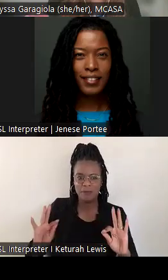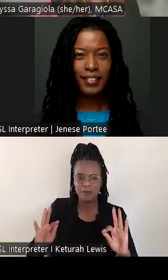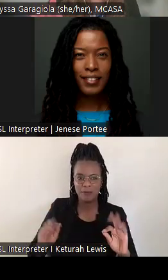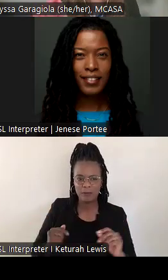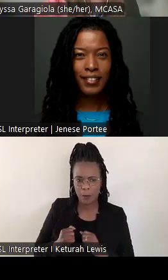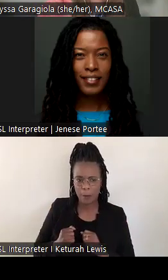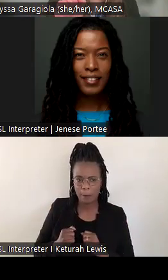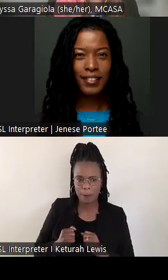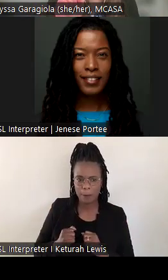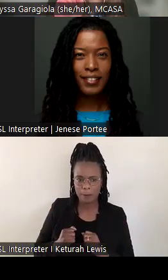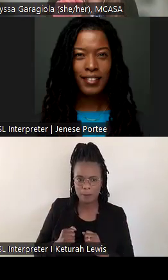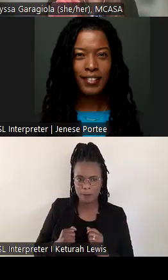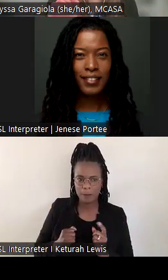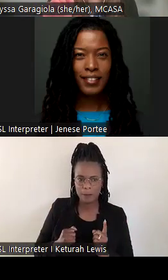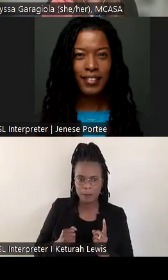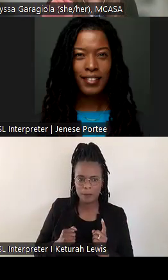Or